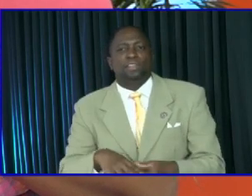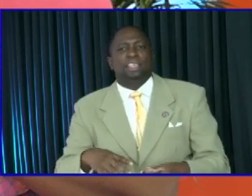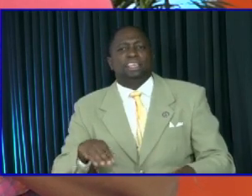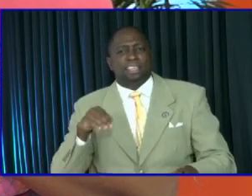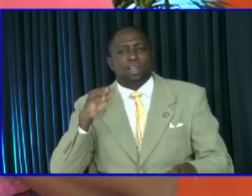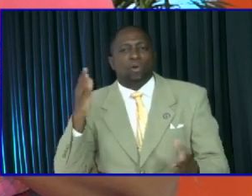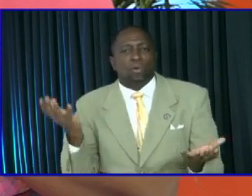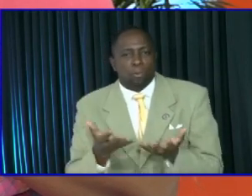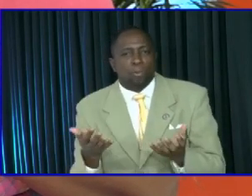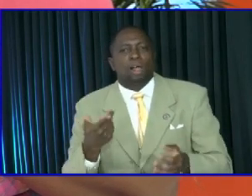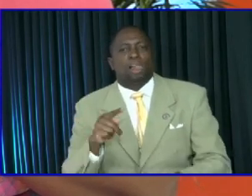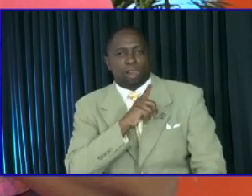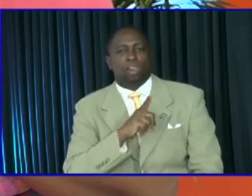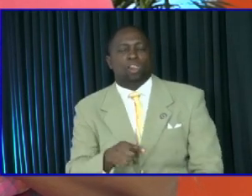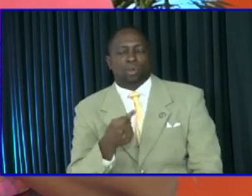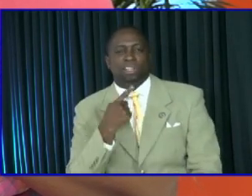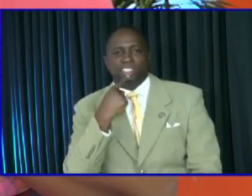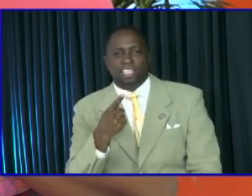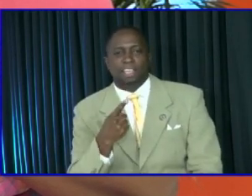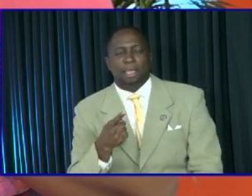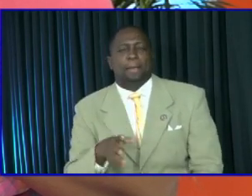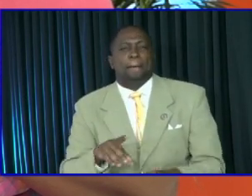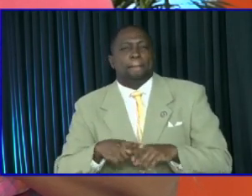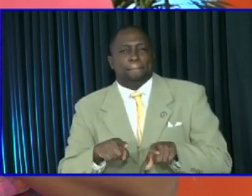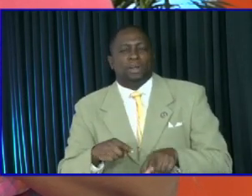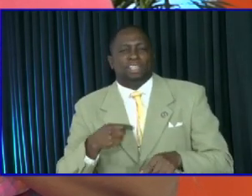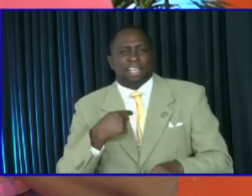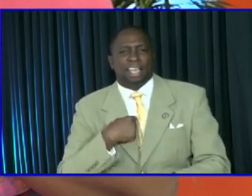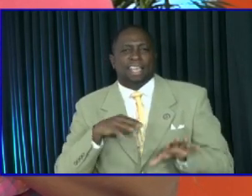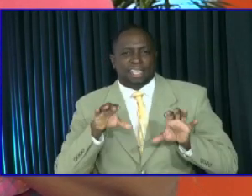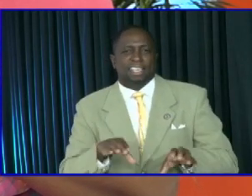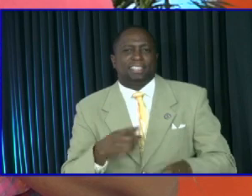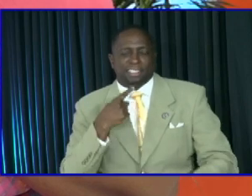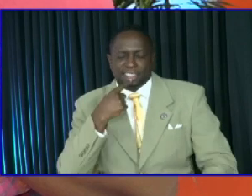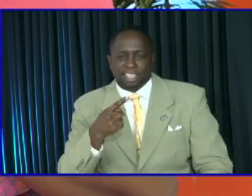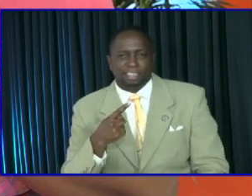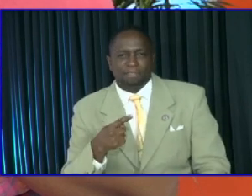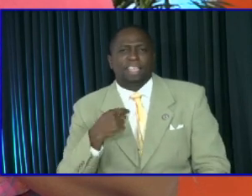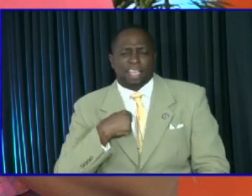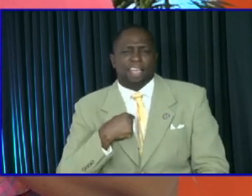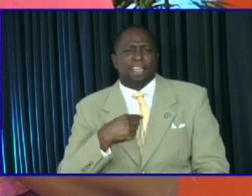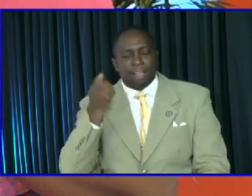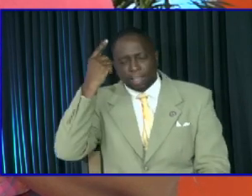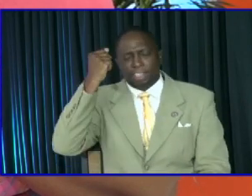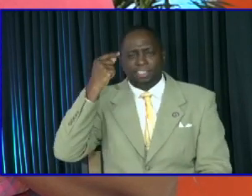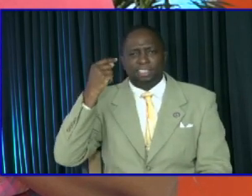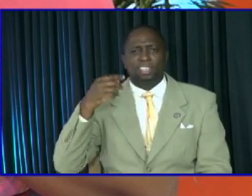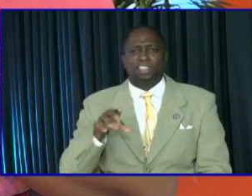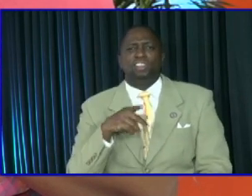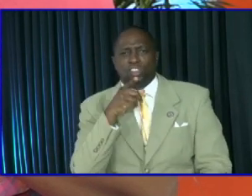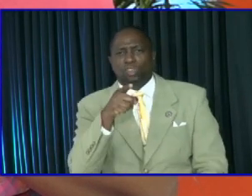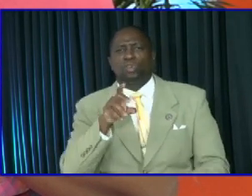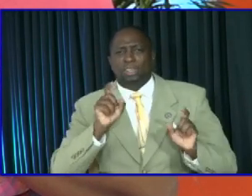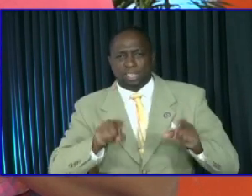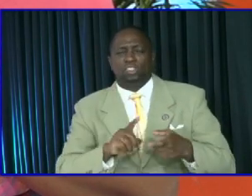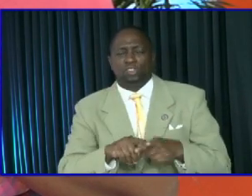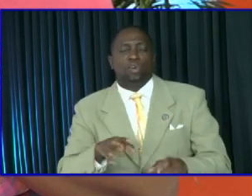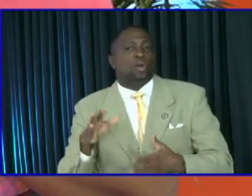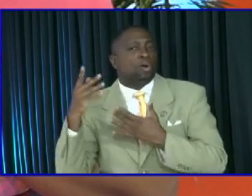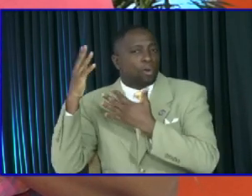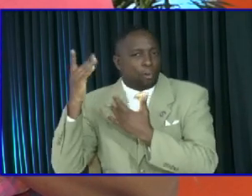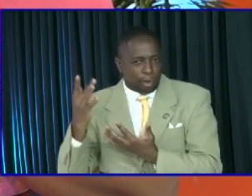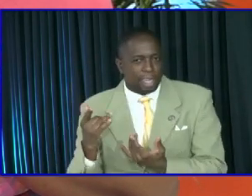supposed to be. But I can say no. I understand what it means to wait upon the Lord and be of good